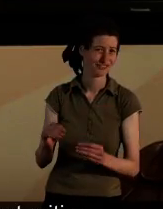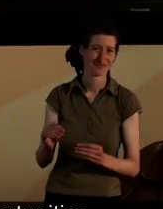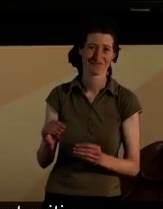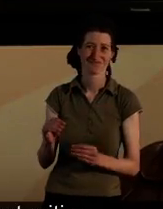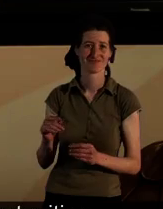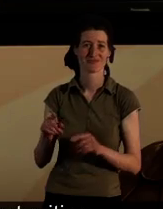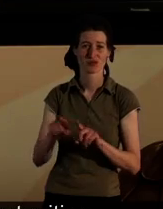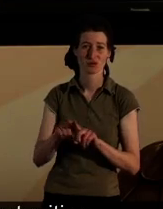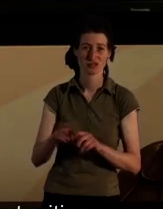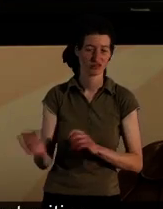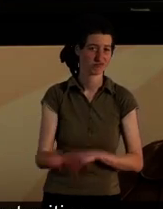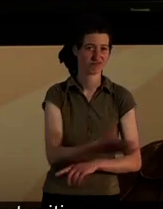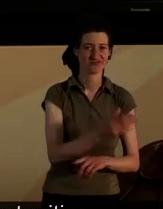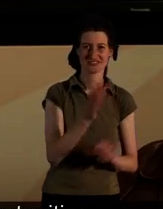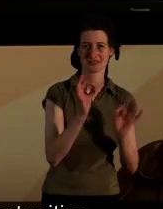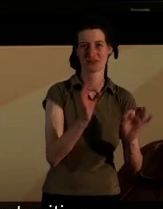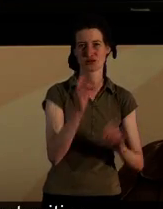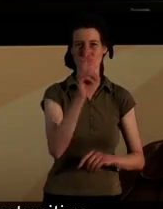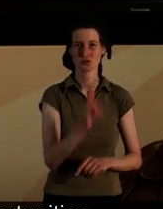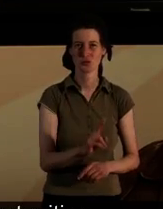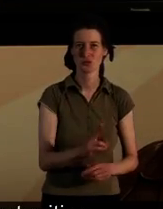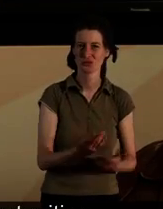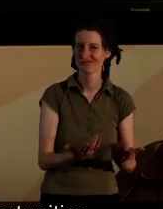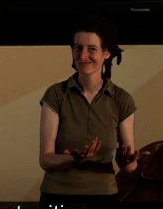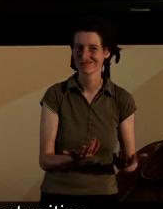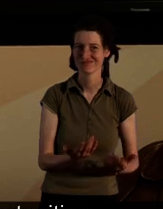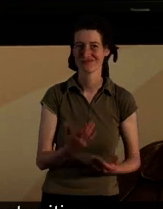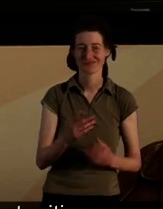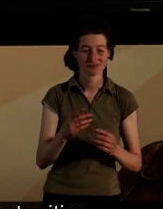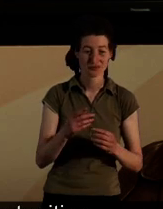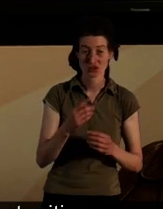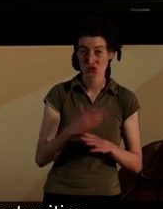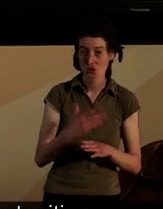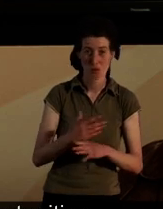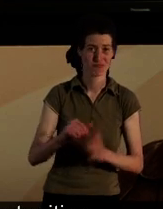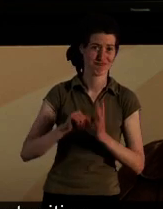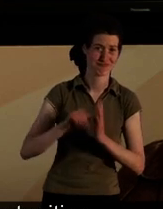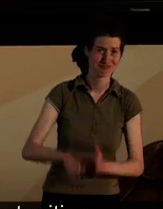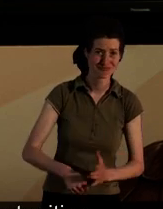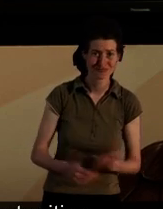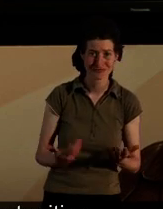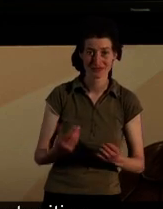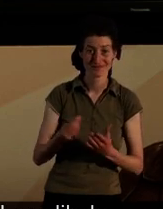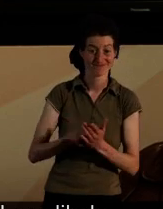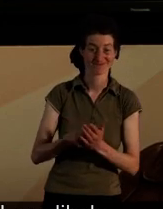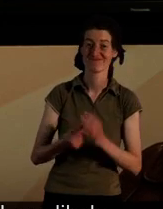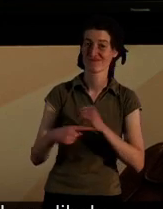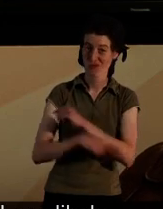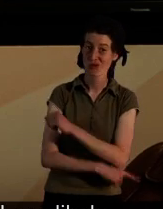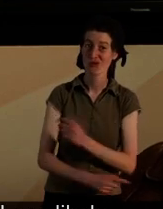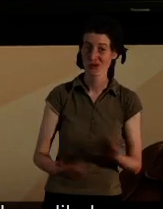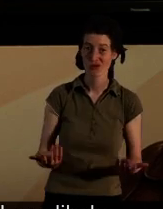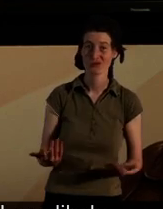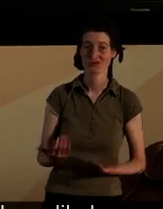in their homes. They have less opportunities for education. They're still herded into special